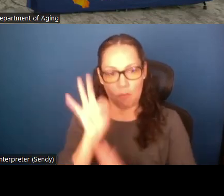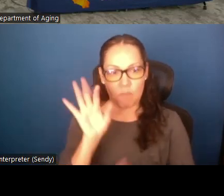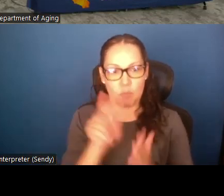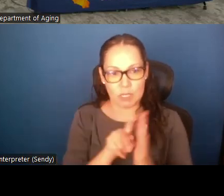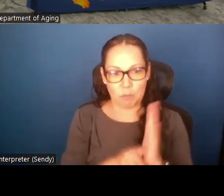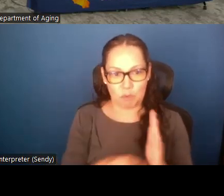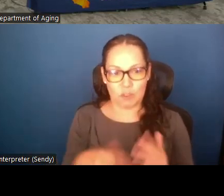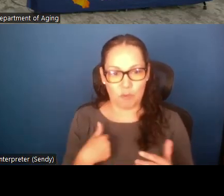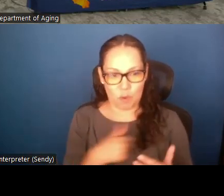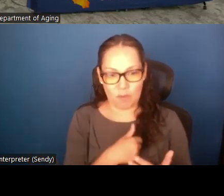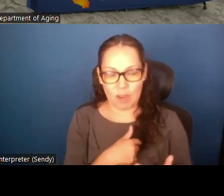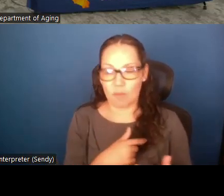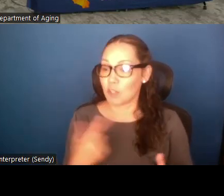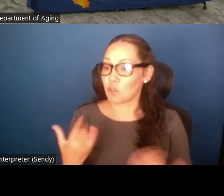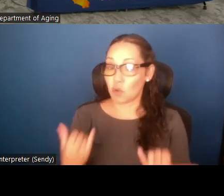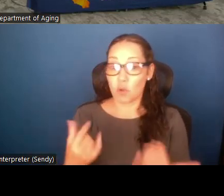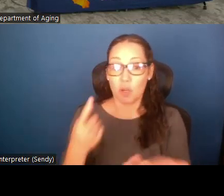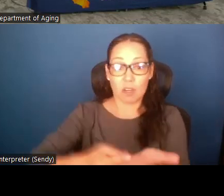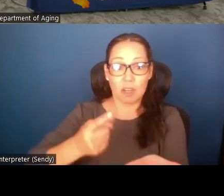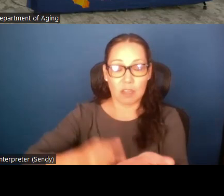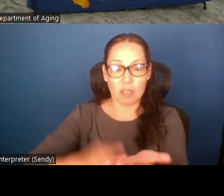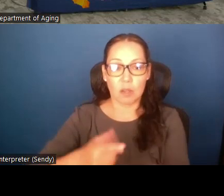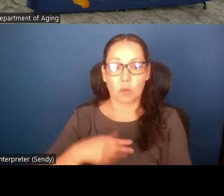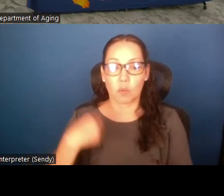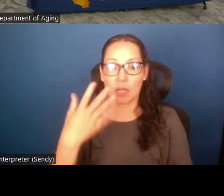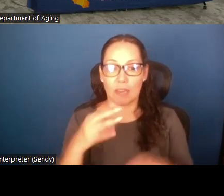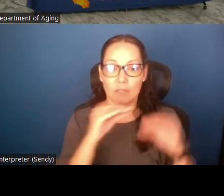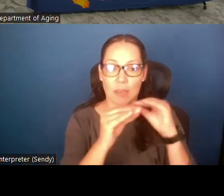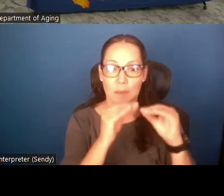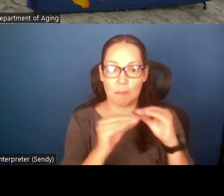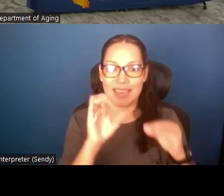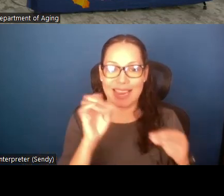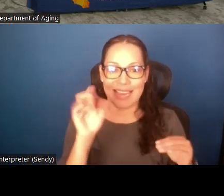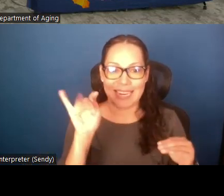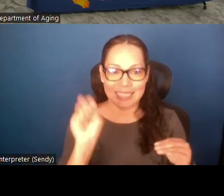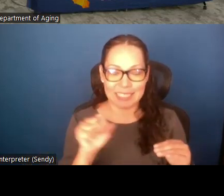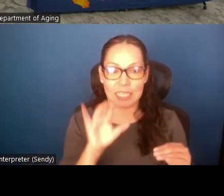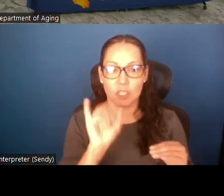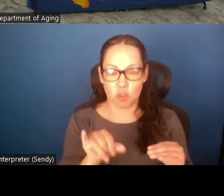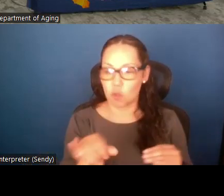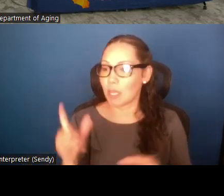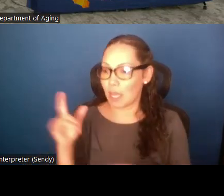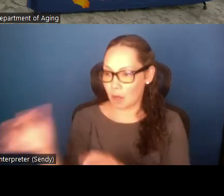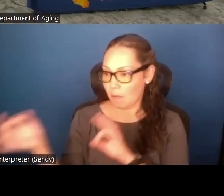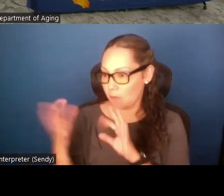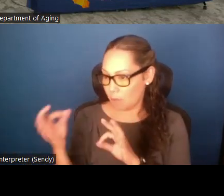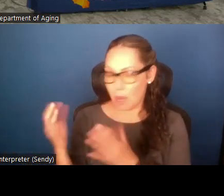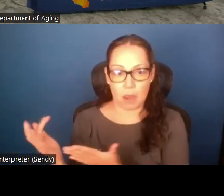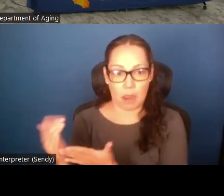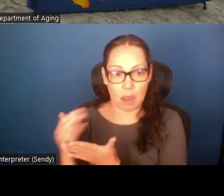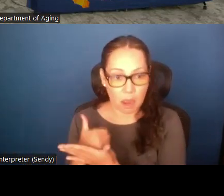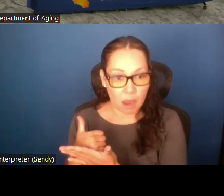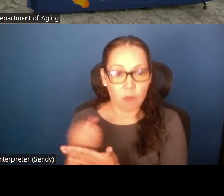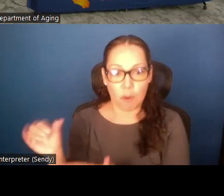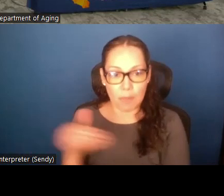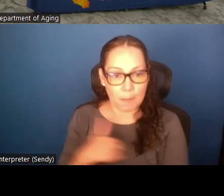discussion today, we have provided some edits to the principles based on feedback that we received from the work group